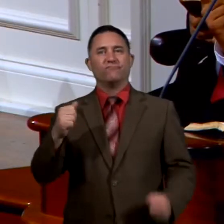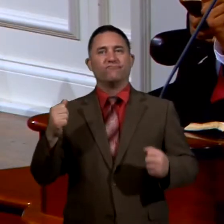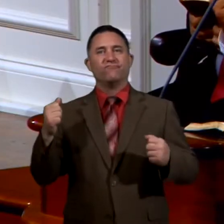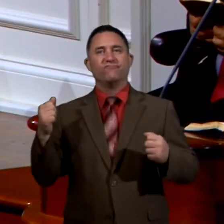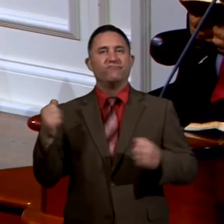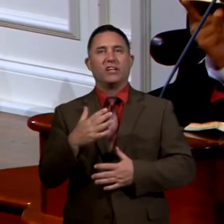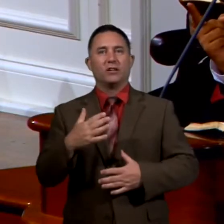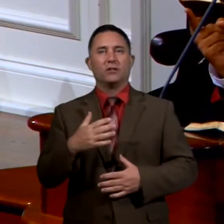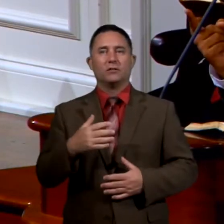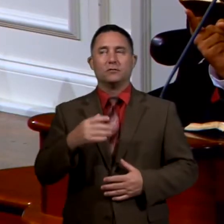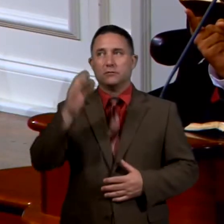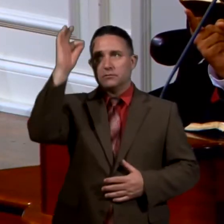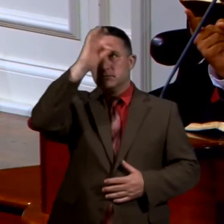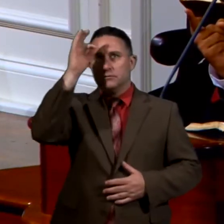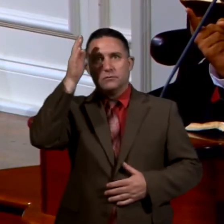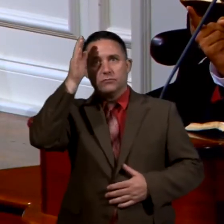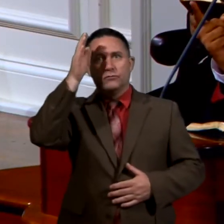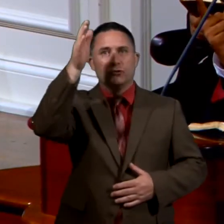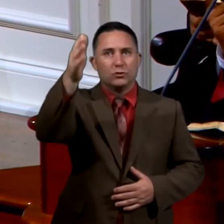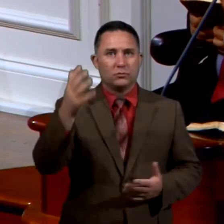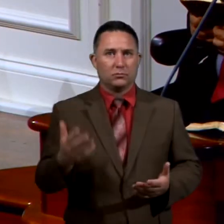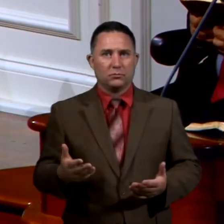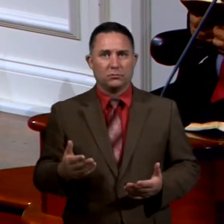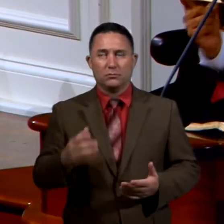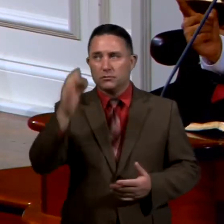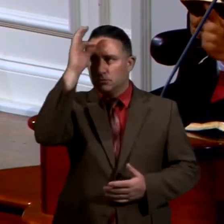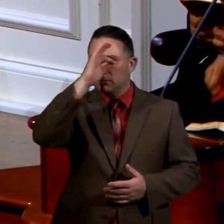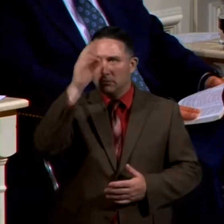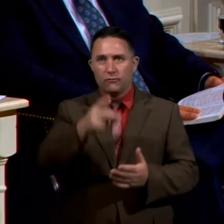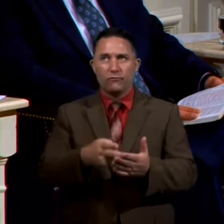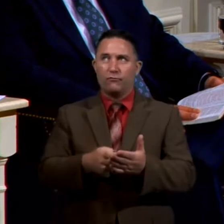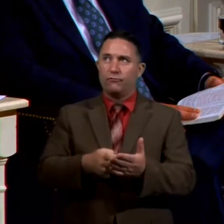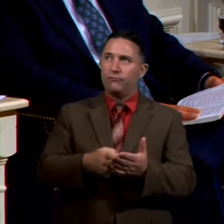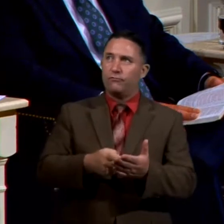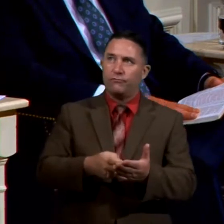Fear of what we don't know. Fear of failing God.